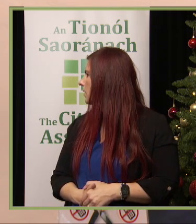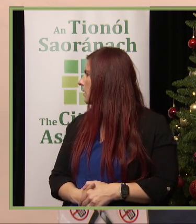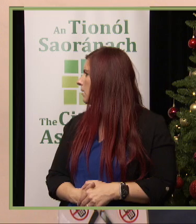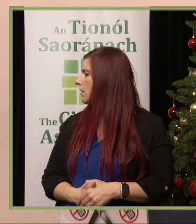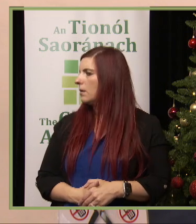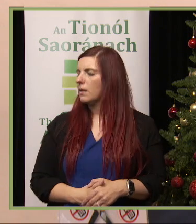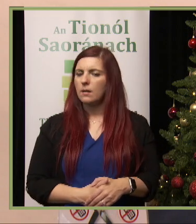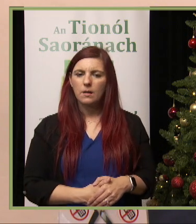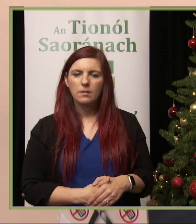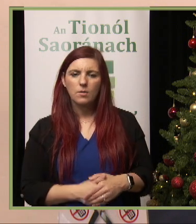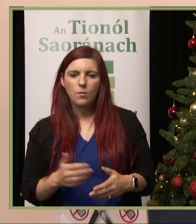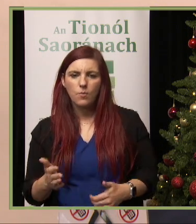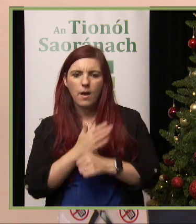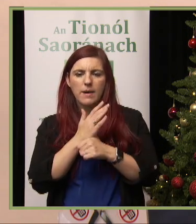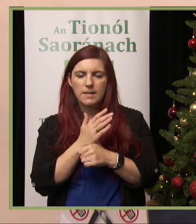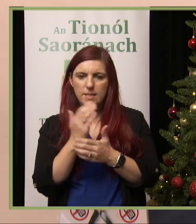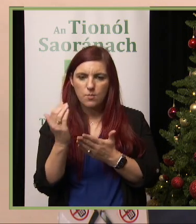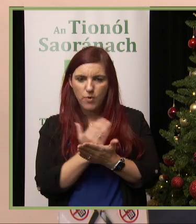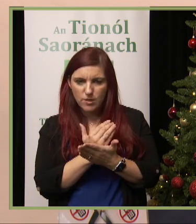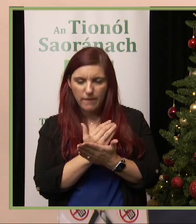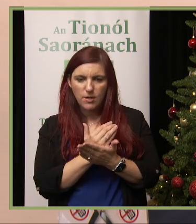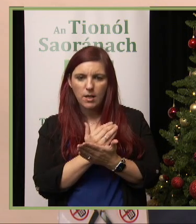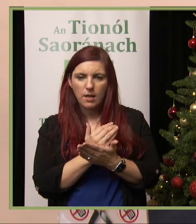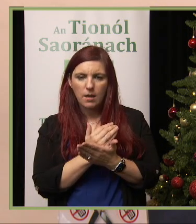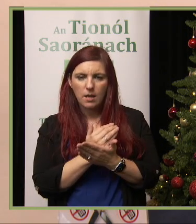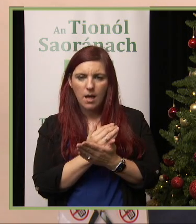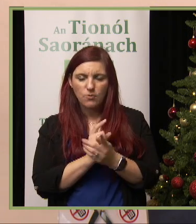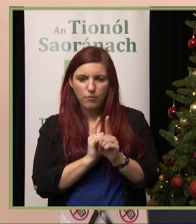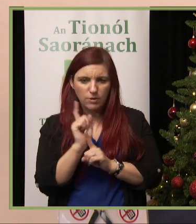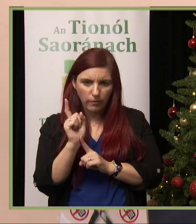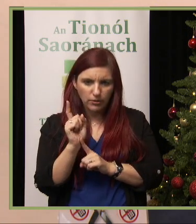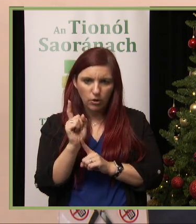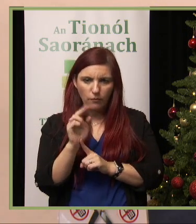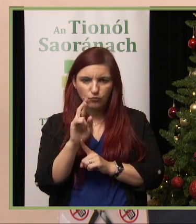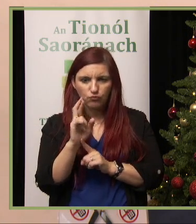Prioritise the preservation and restoration of rare and threatened species.